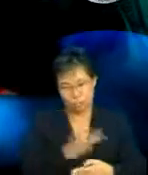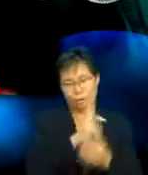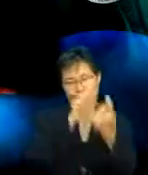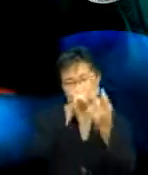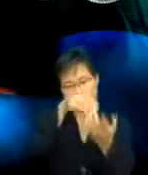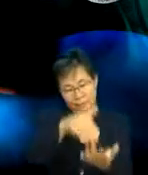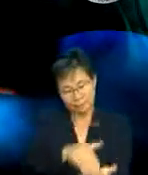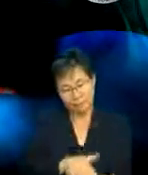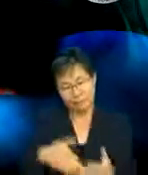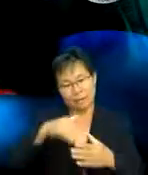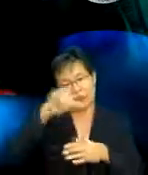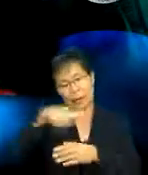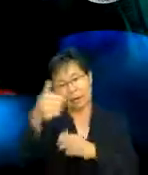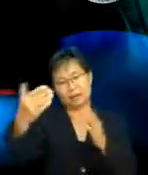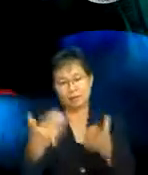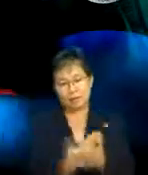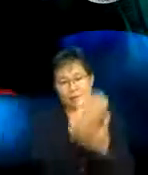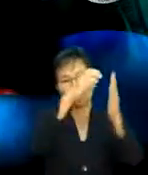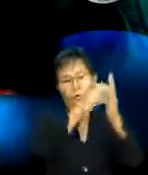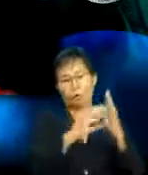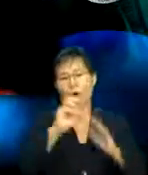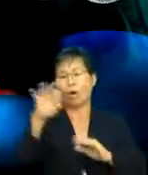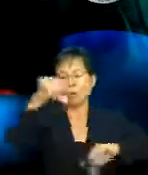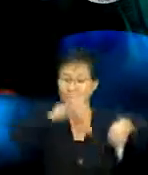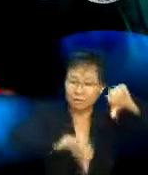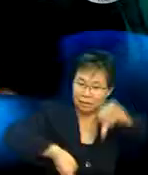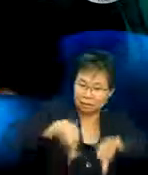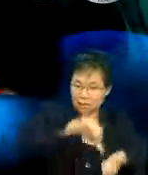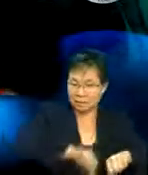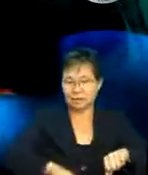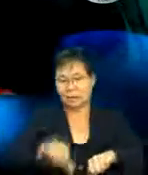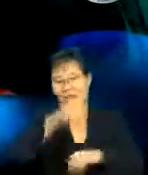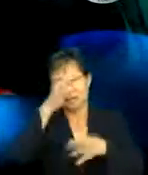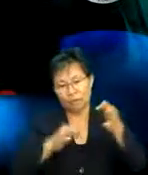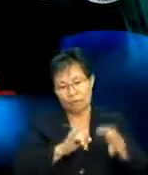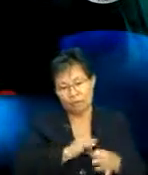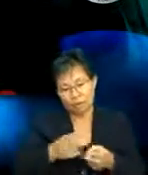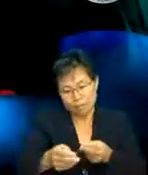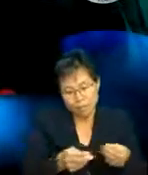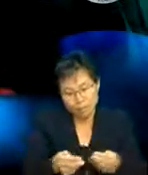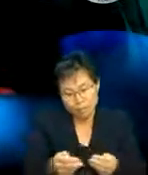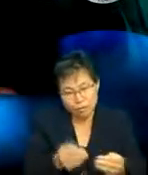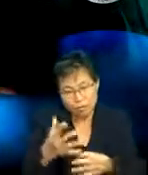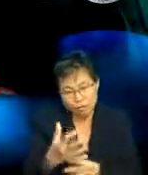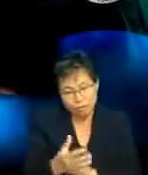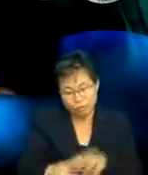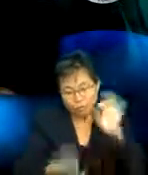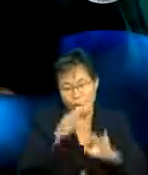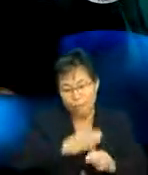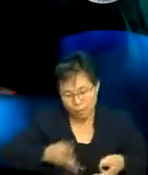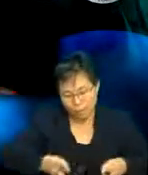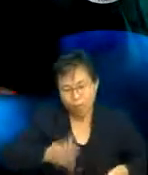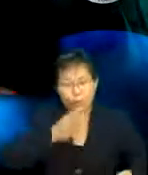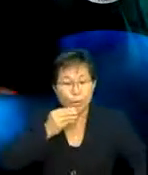to say that our show for today is coming to an end. We will meet again in another new episode